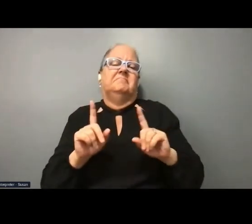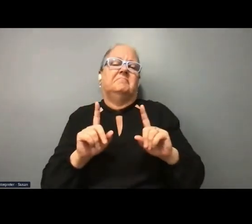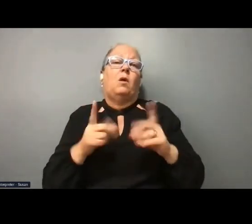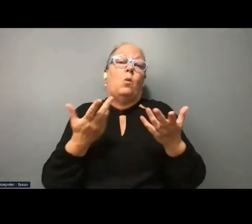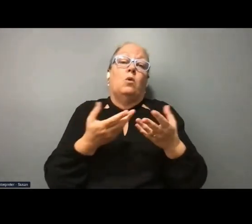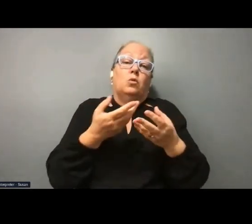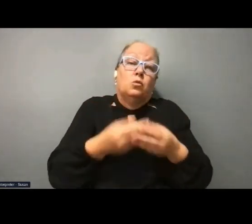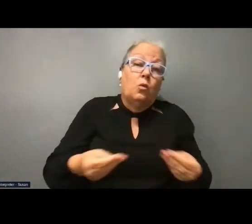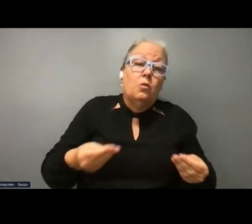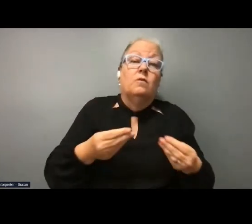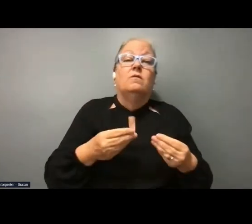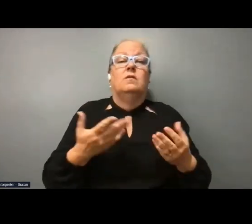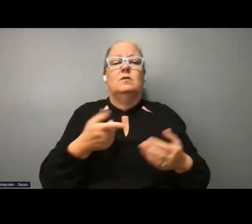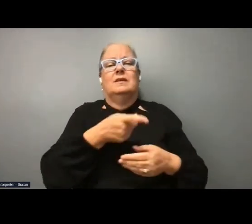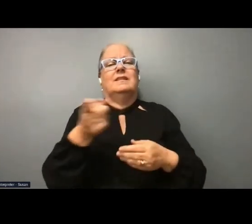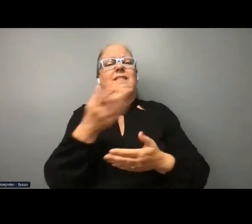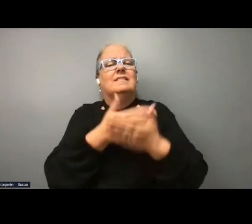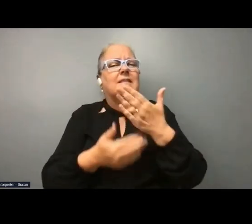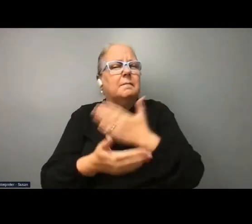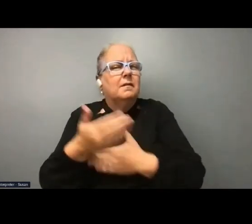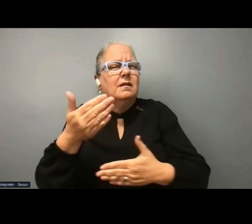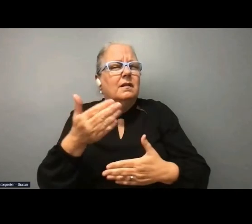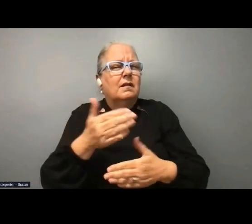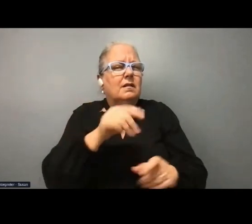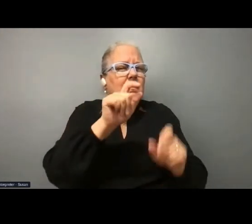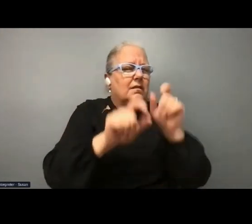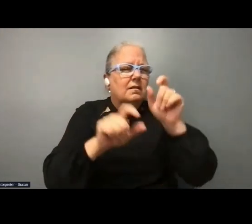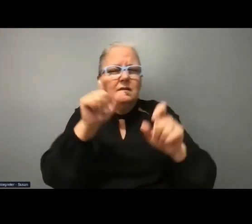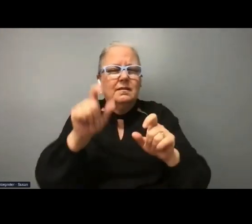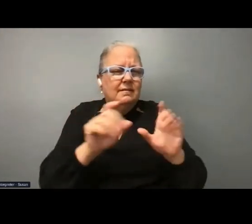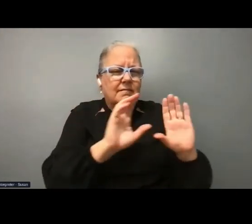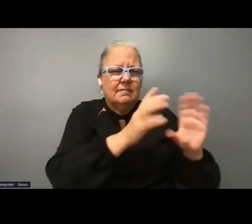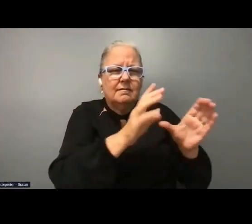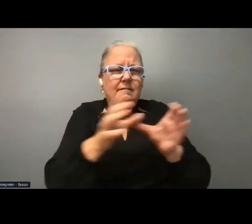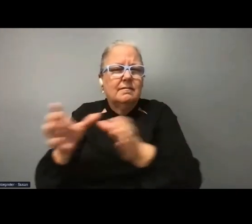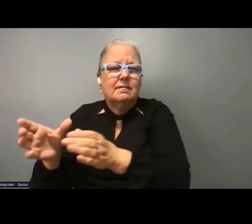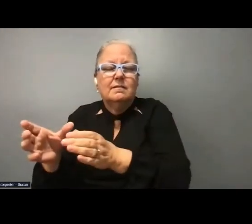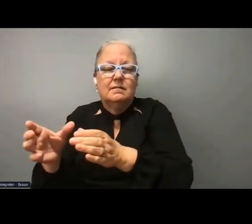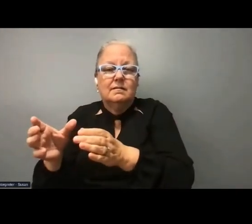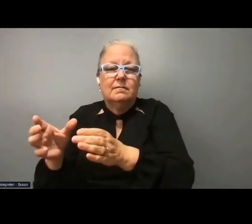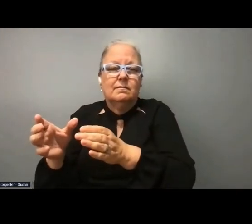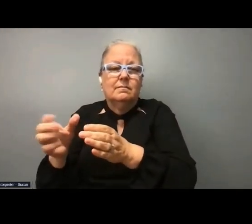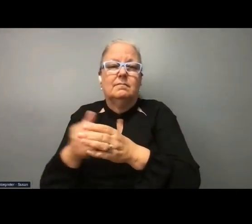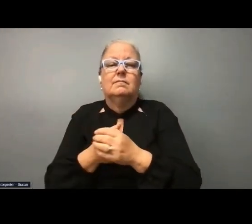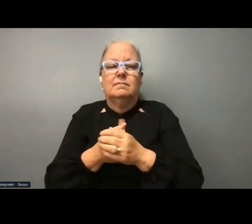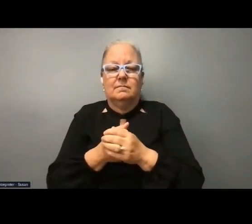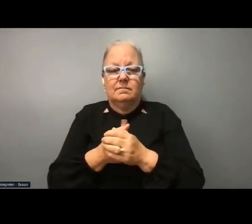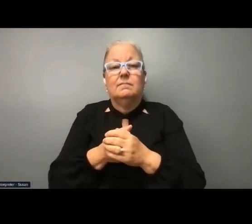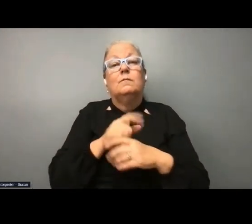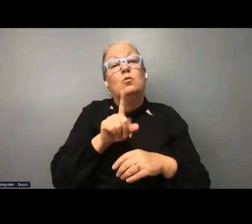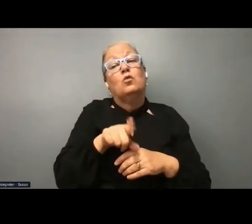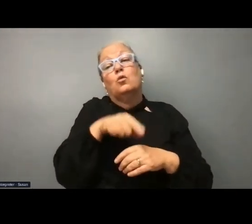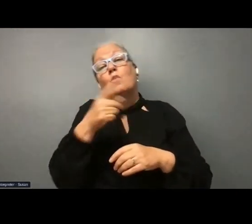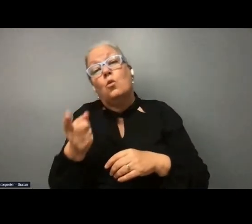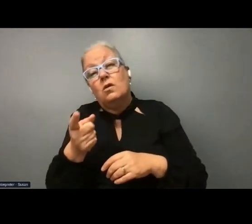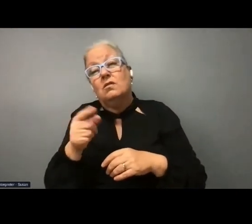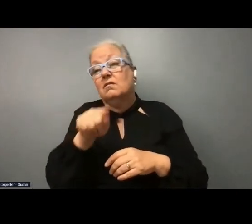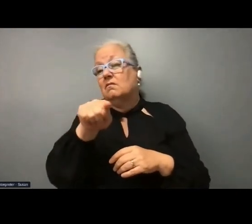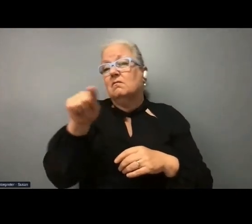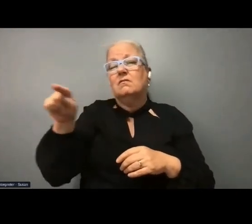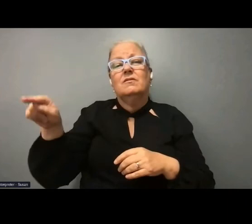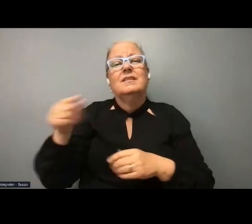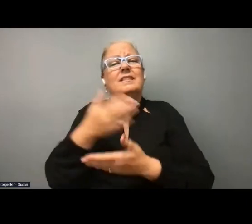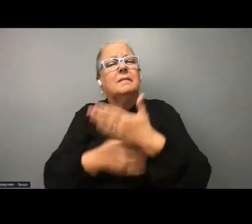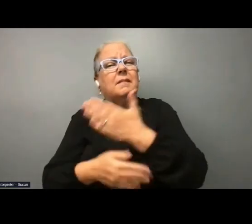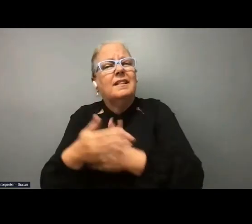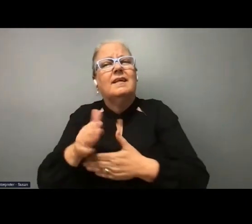disability people, and how we make sure that the other types of peoples or disabilities are considered, and